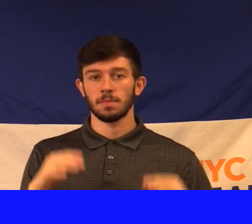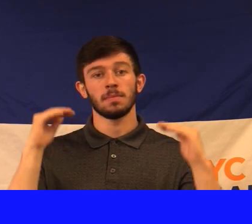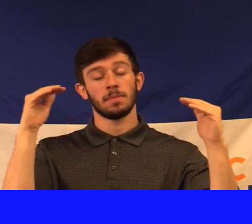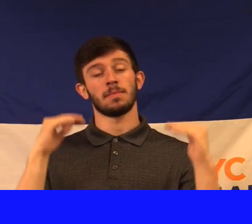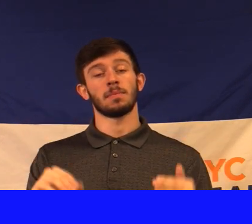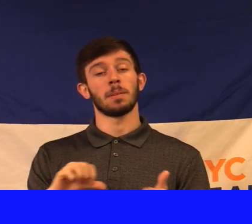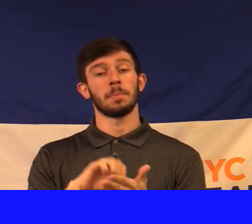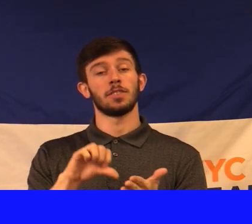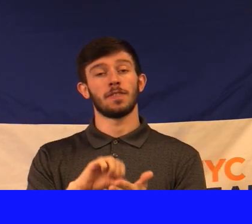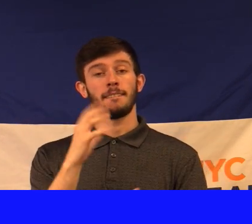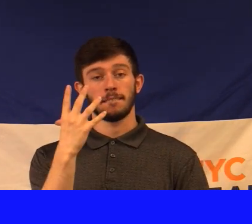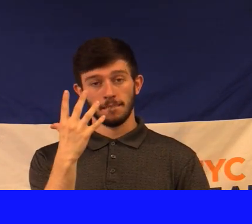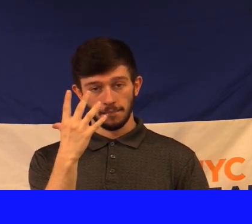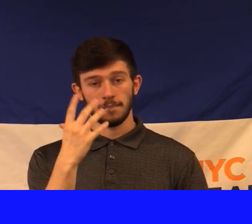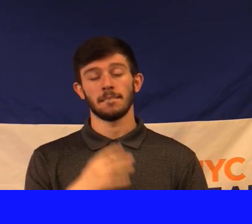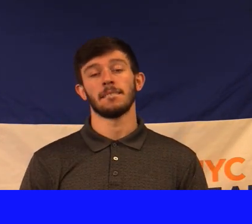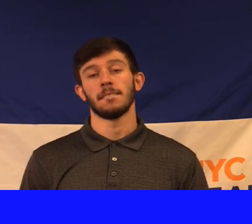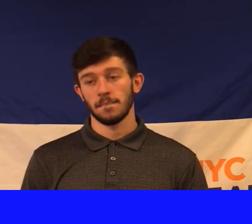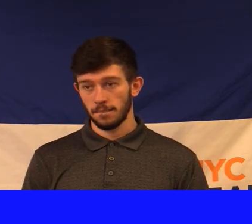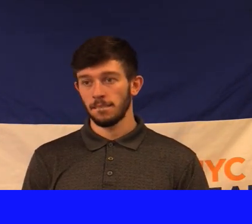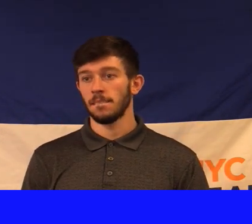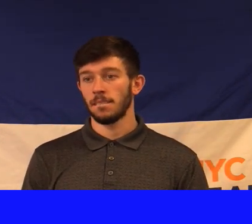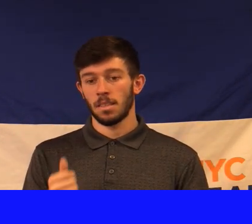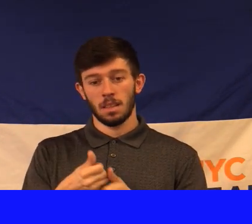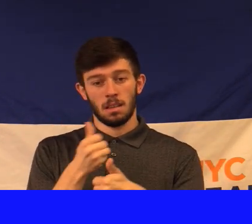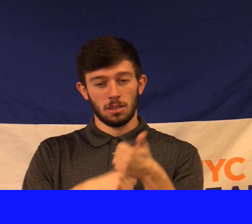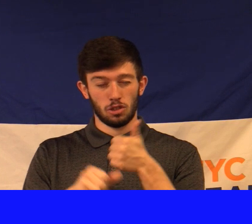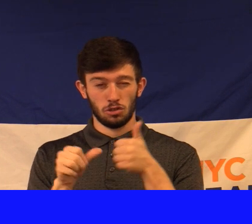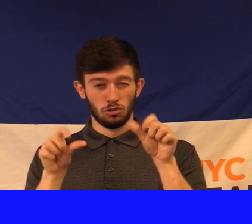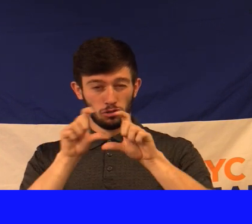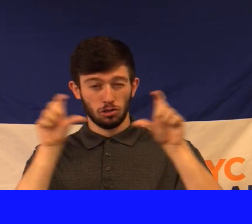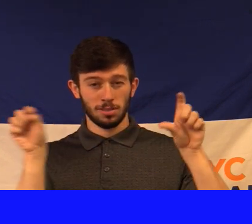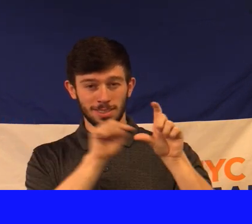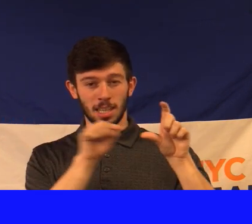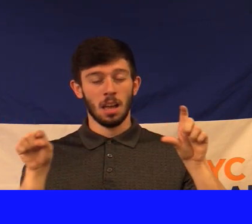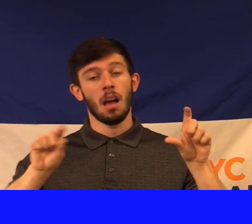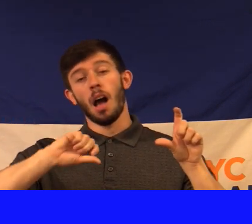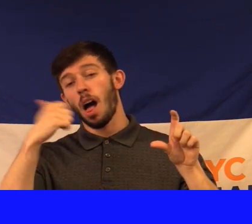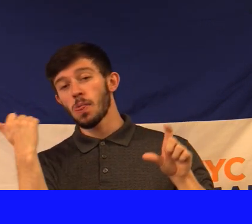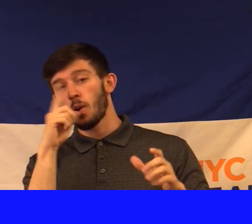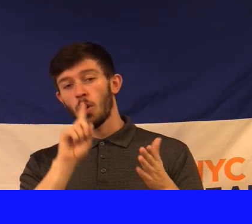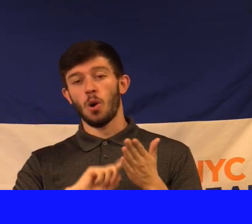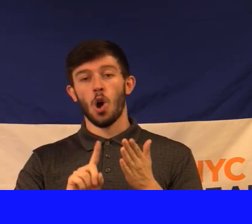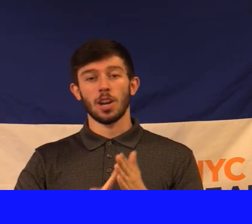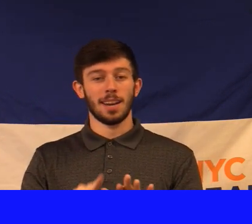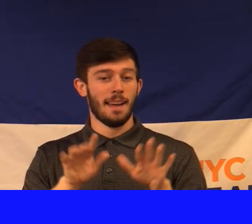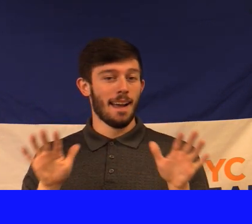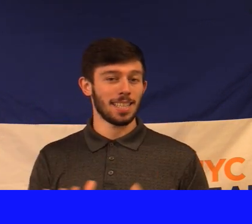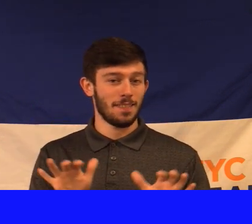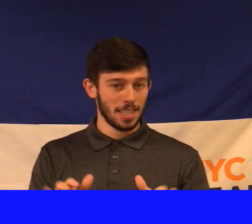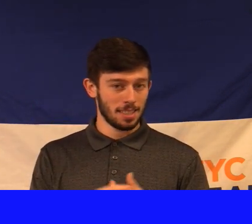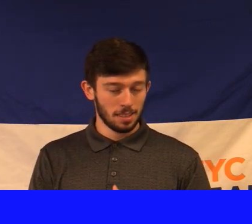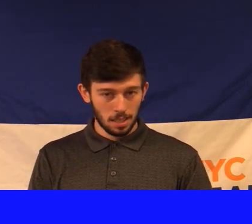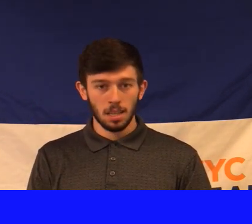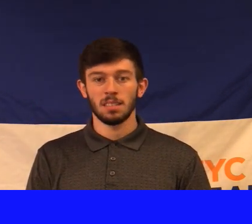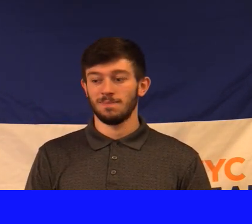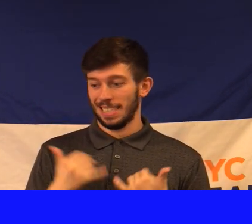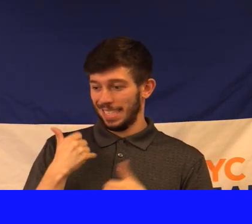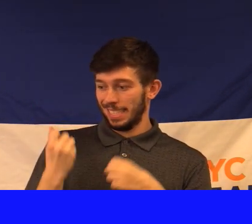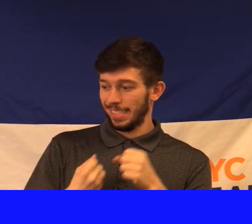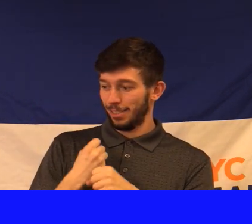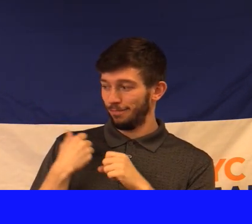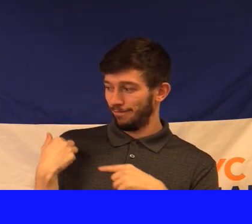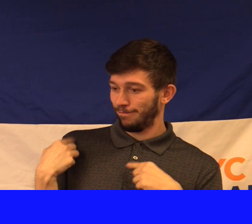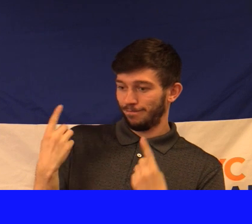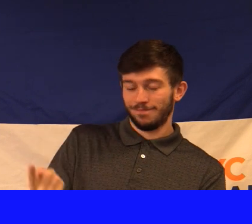Moving to page 5, under the heading of other audit activities, during the course of the